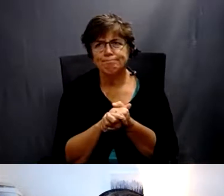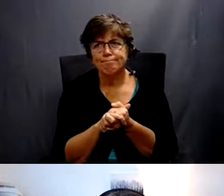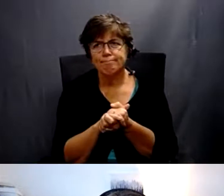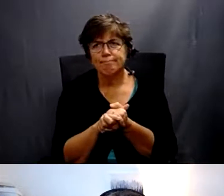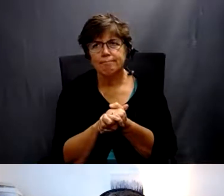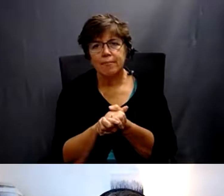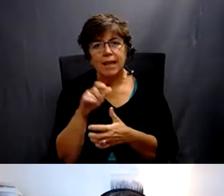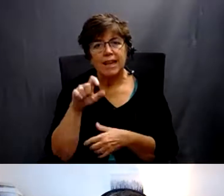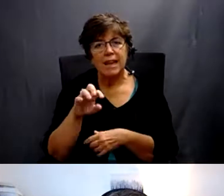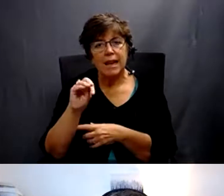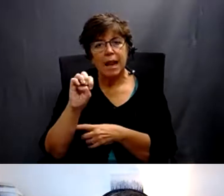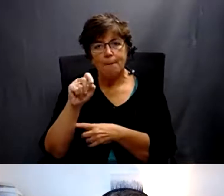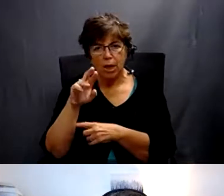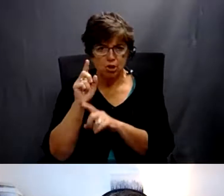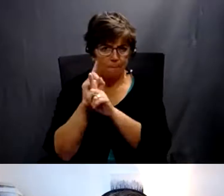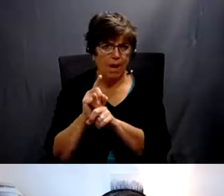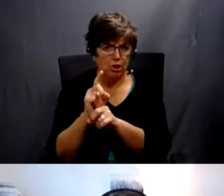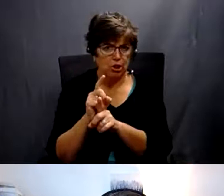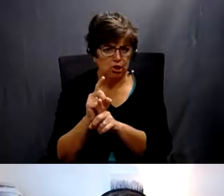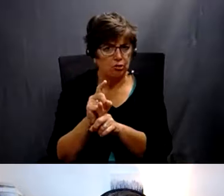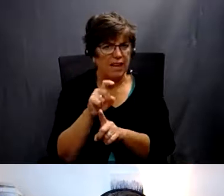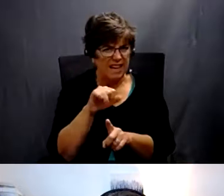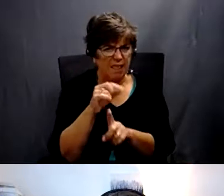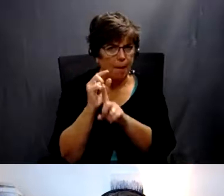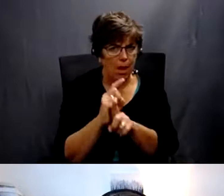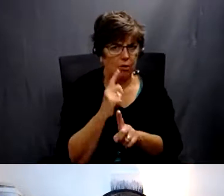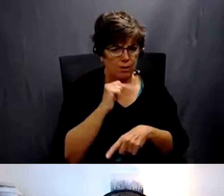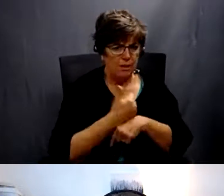needing a mentor and how to find a mentor.